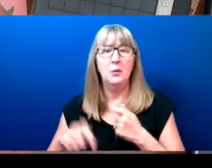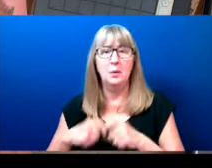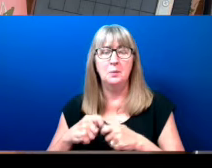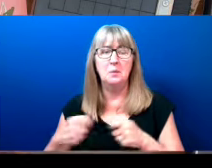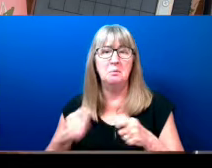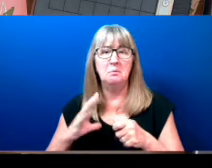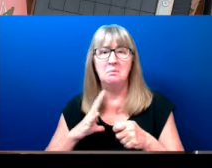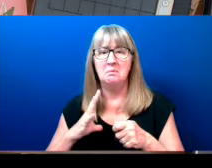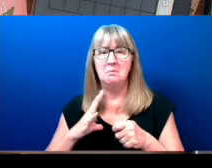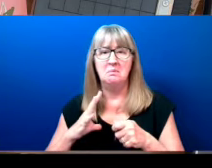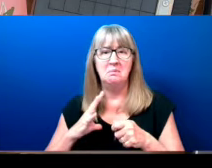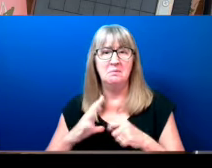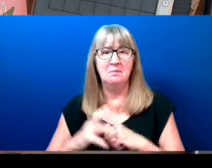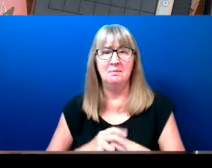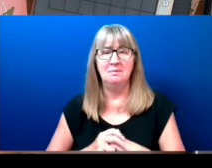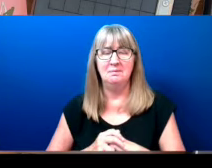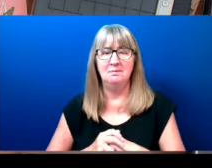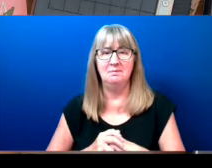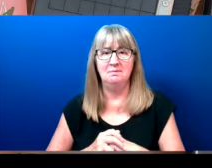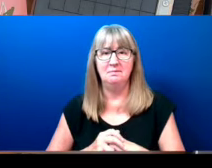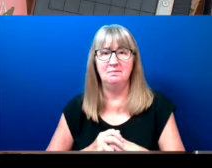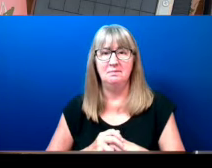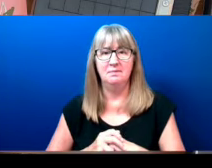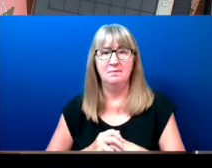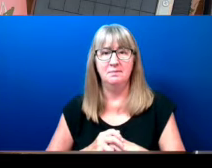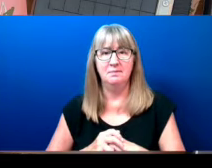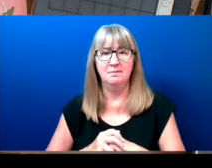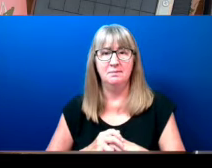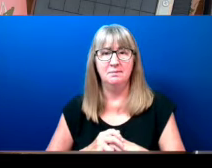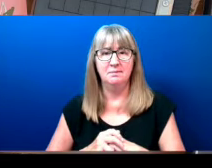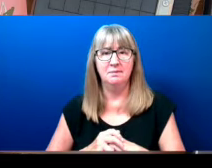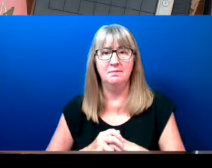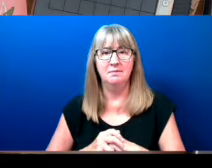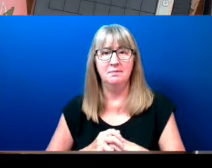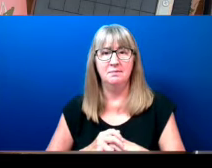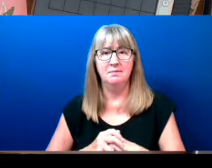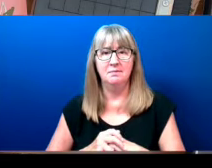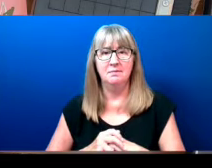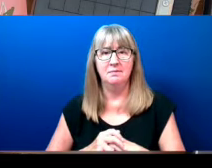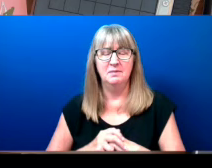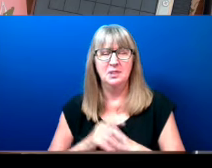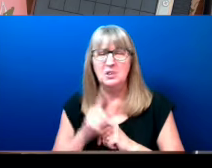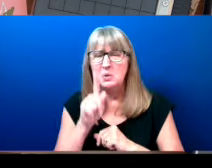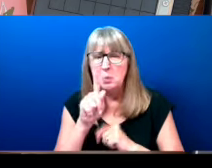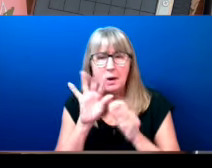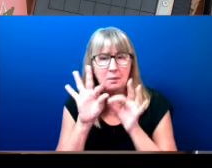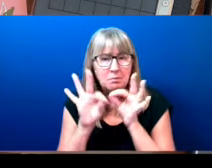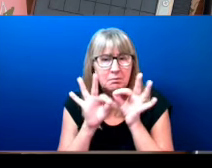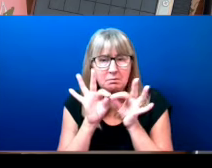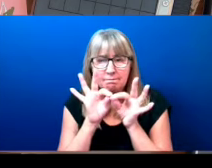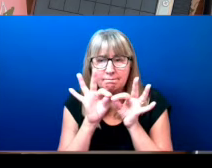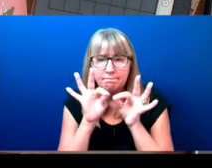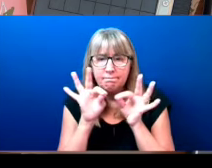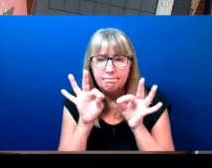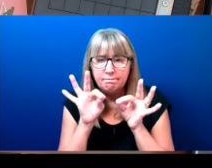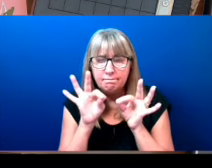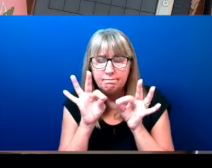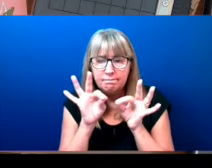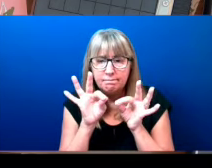Then, oh, I already had a piece of ribbon cut, but that's okay. This one's shorter, so it'll work better. Make my one little